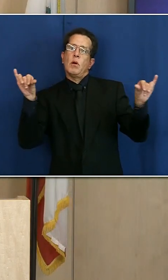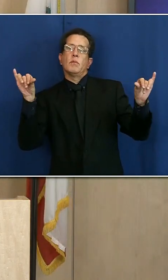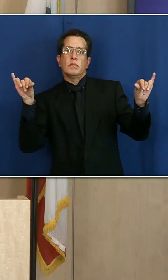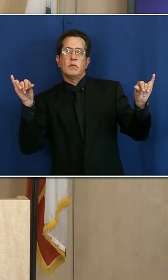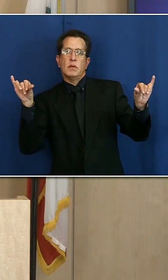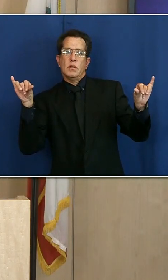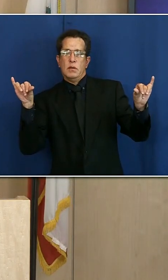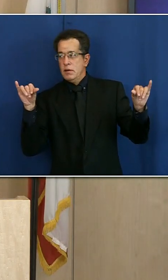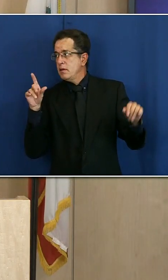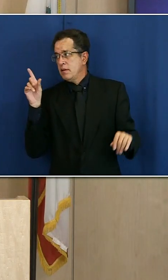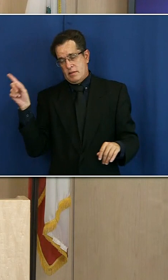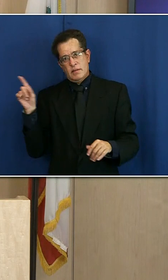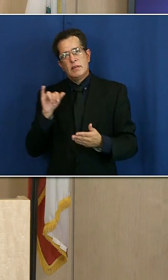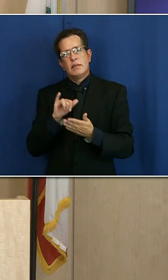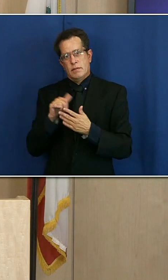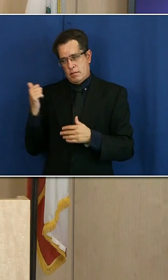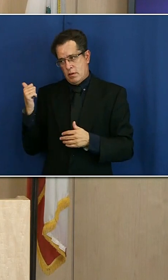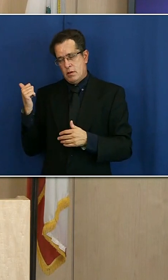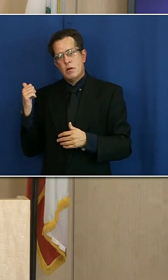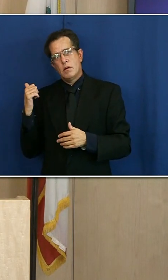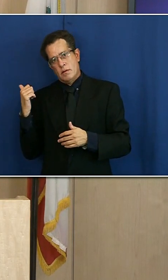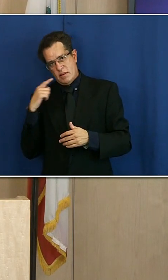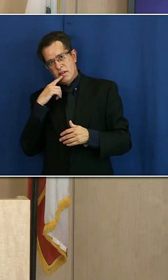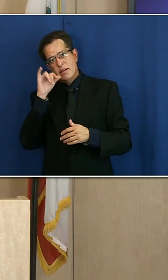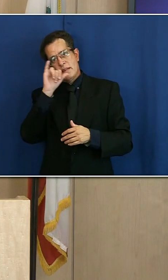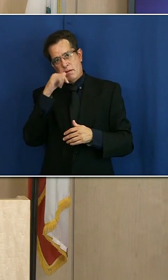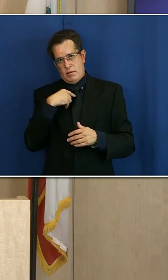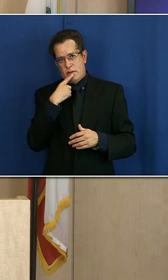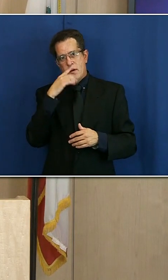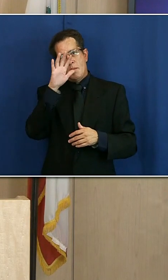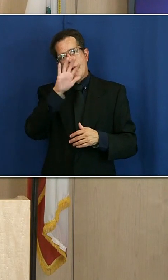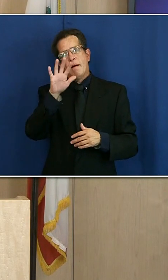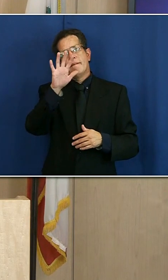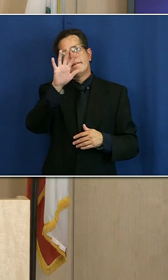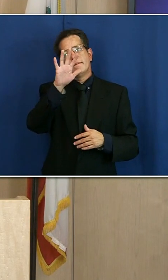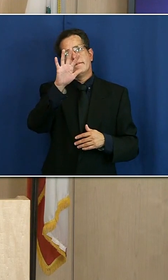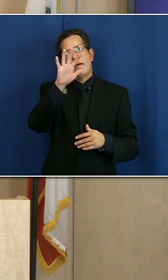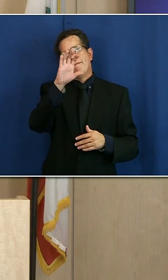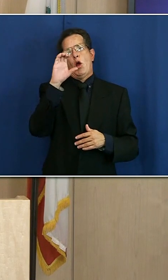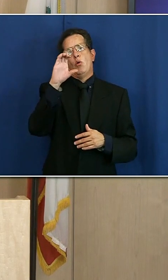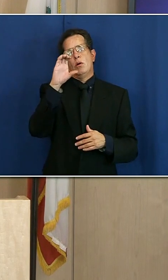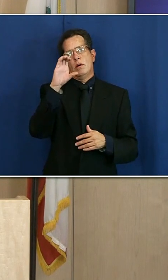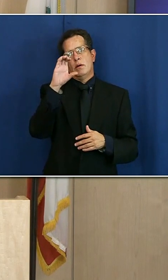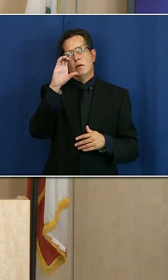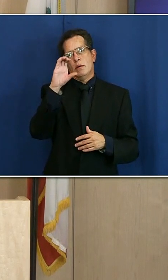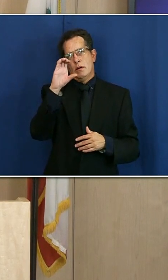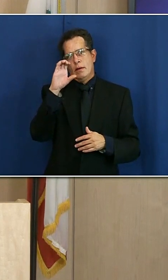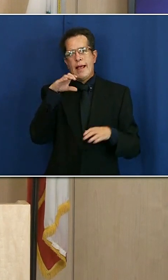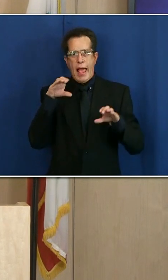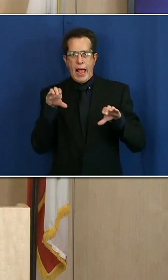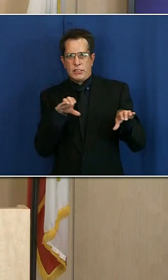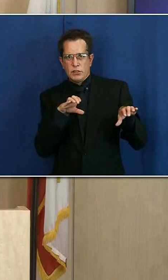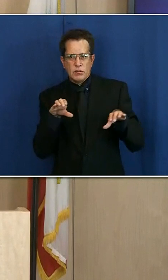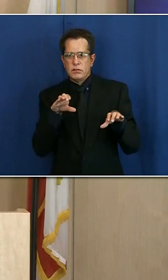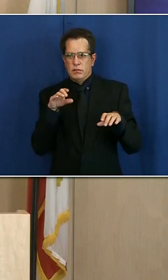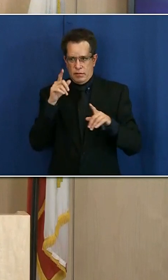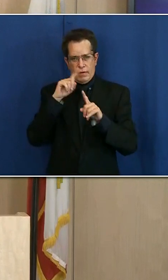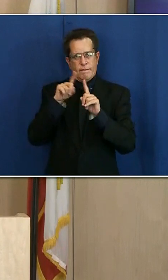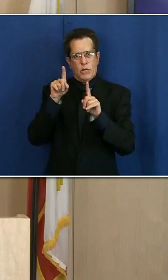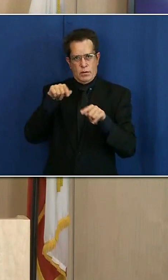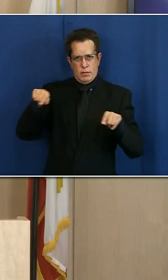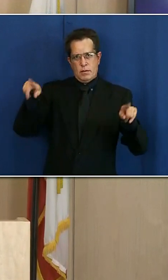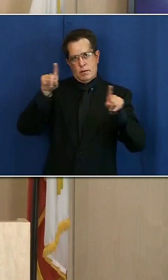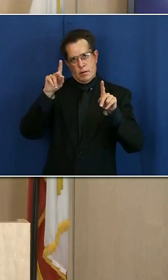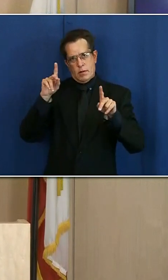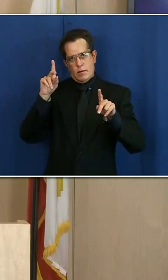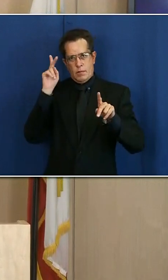And then, as mentioned before, there have been around 500 individual and organizational actions that have taken place. A number